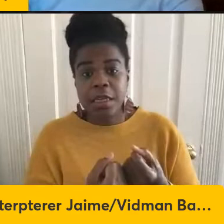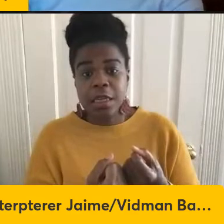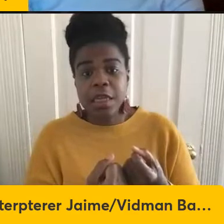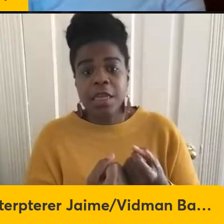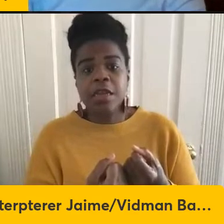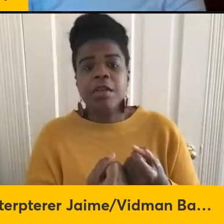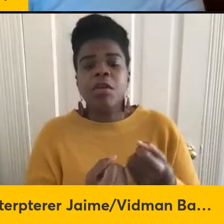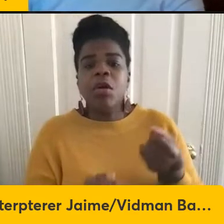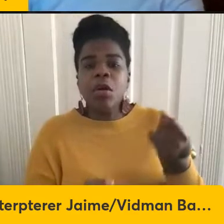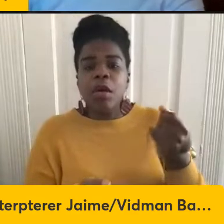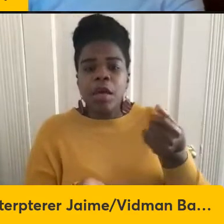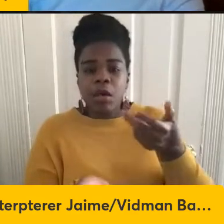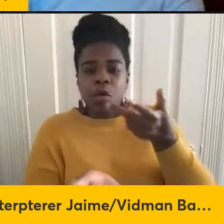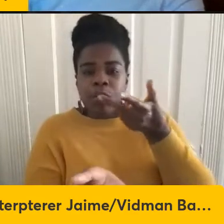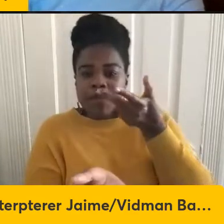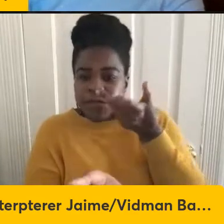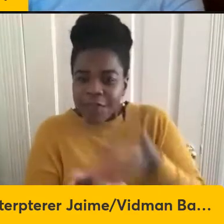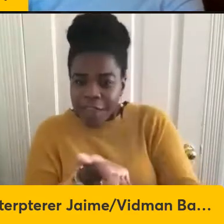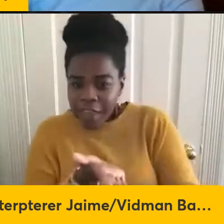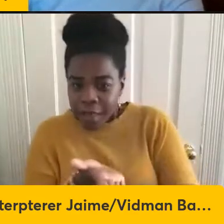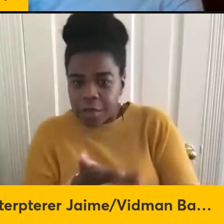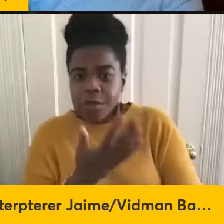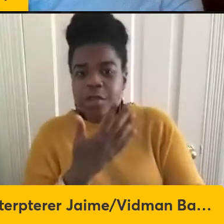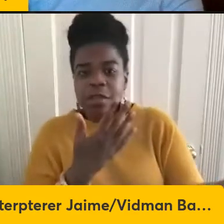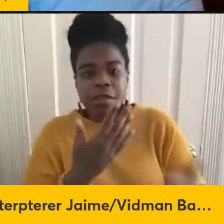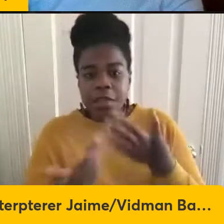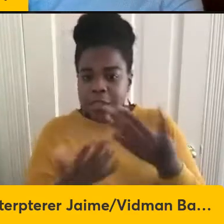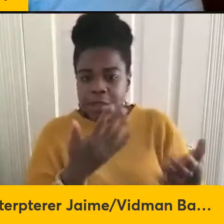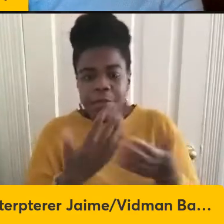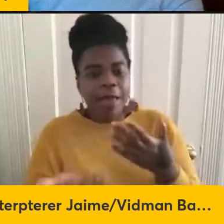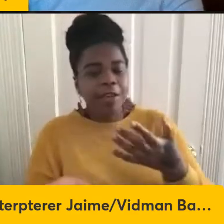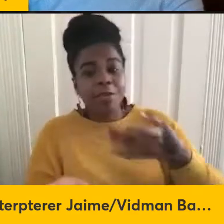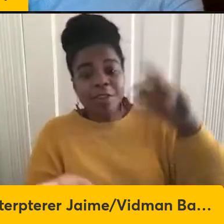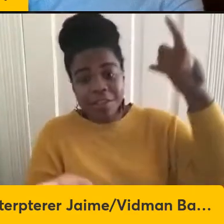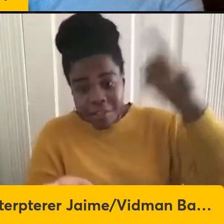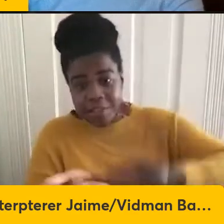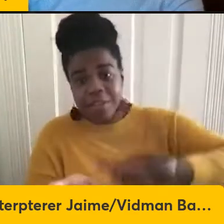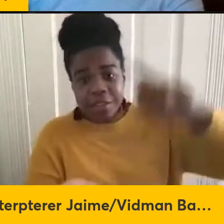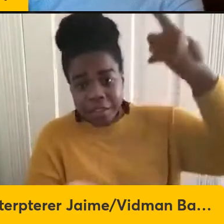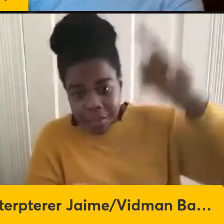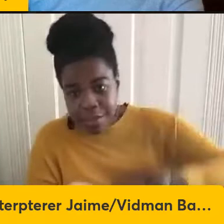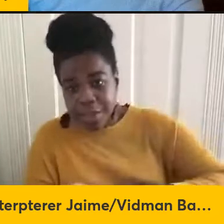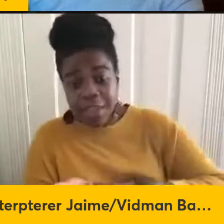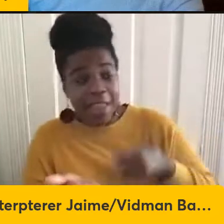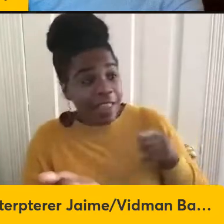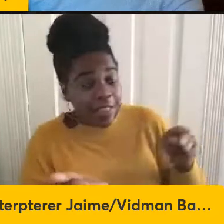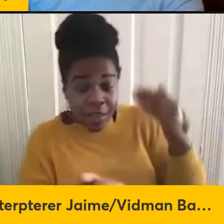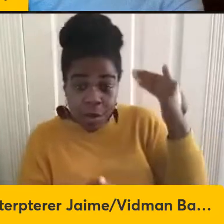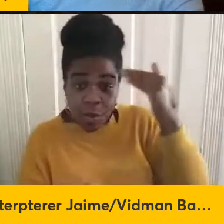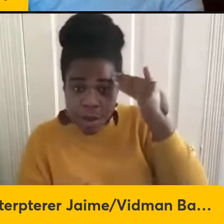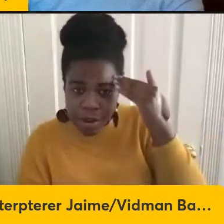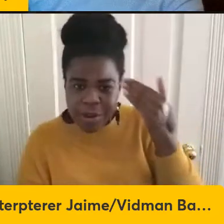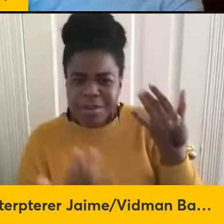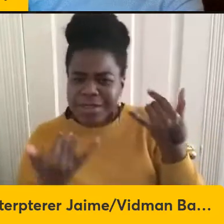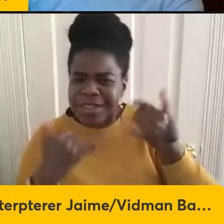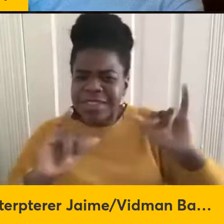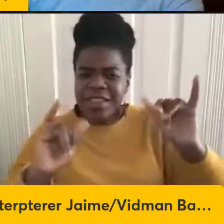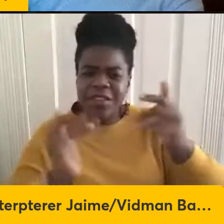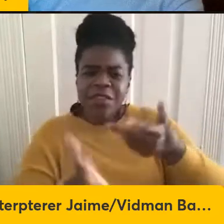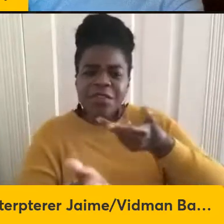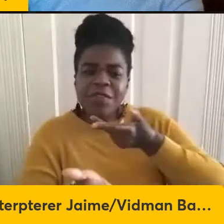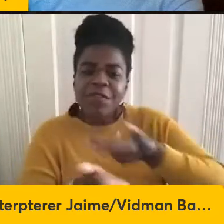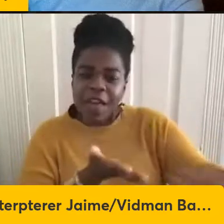failed, despite having so many conversations, despite the fact that we are aware? Why is it that we are failing and